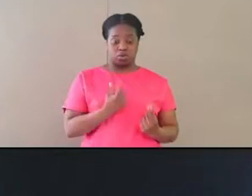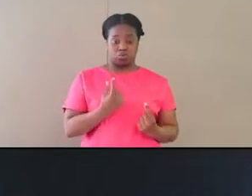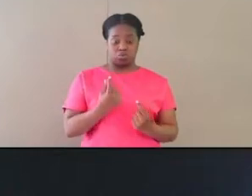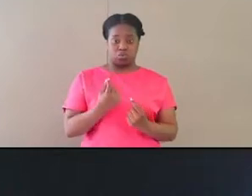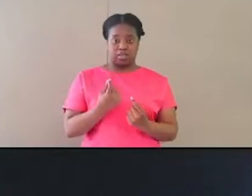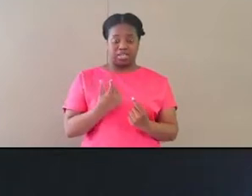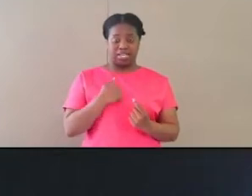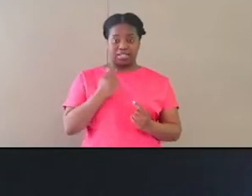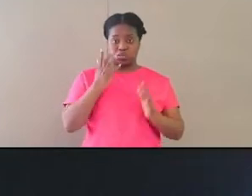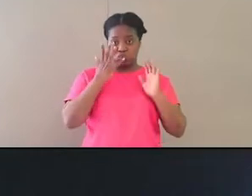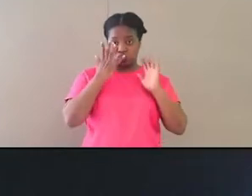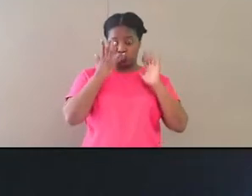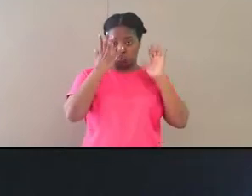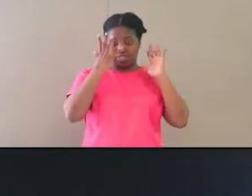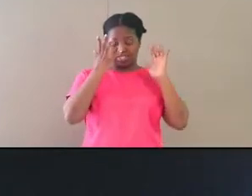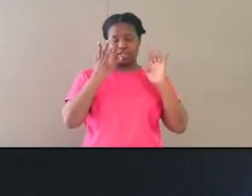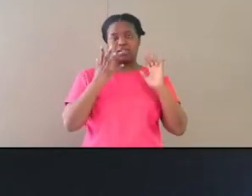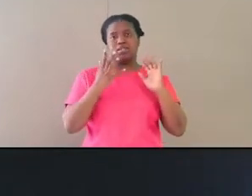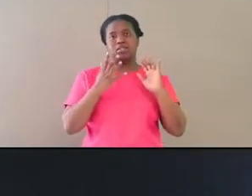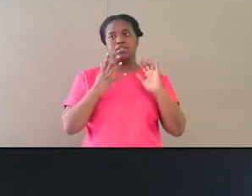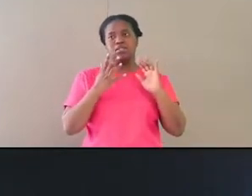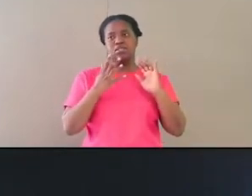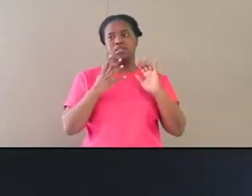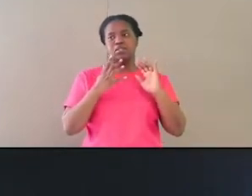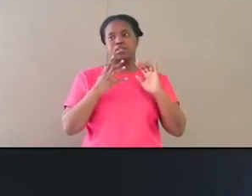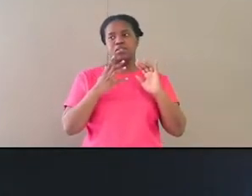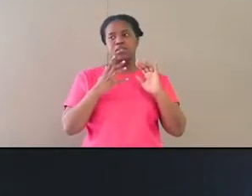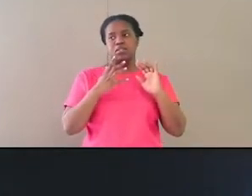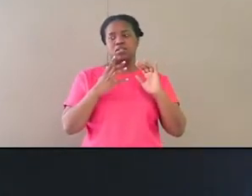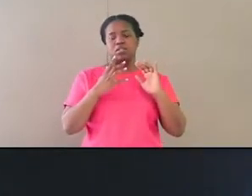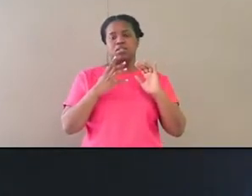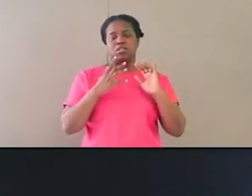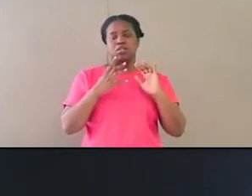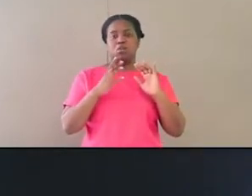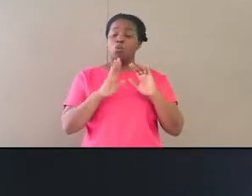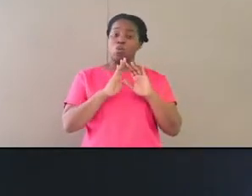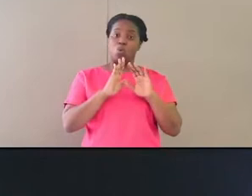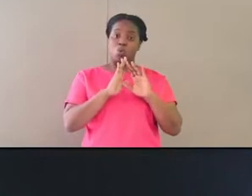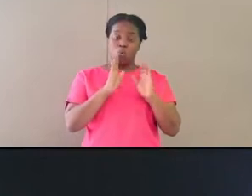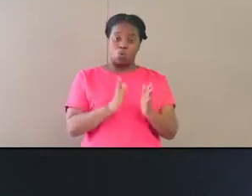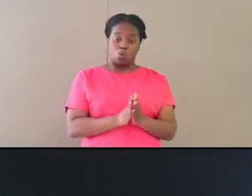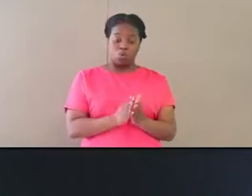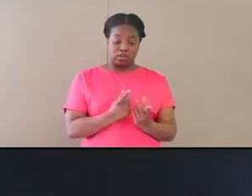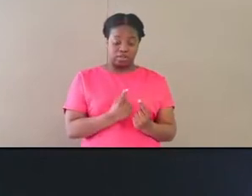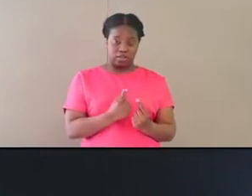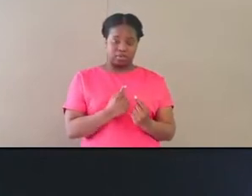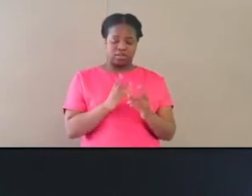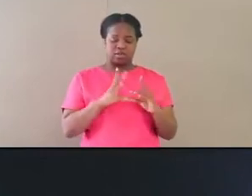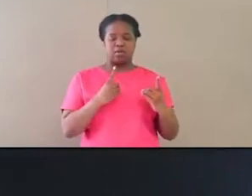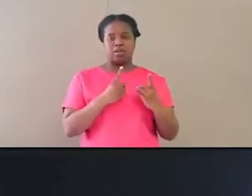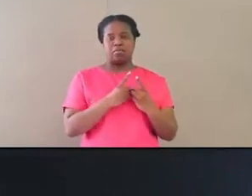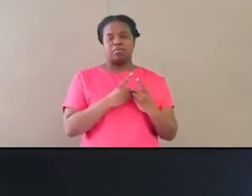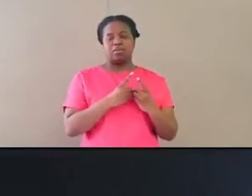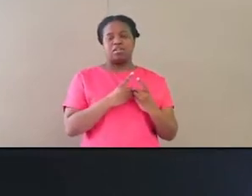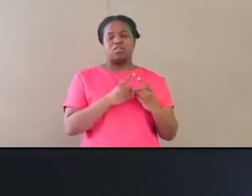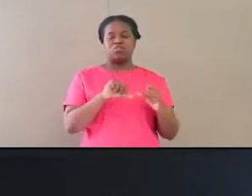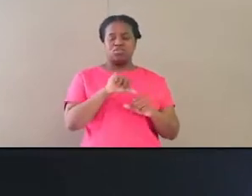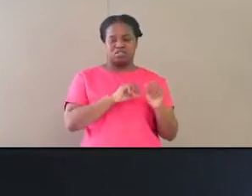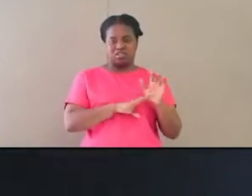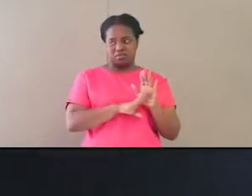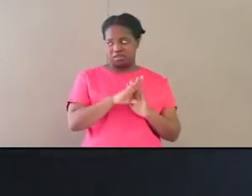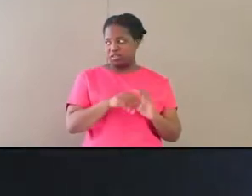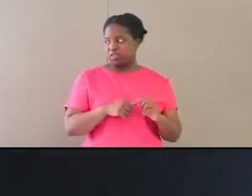as Eswatini this paid work was all done by the department of social security social